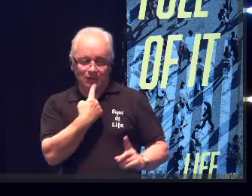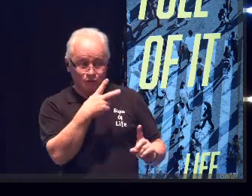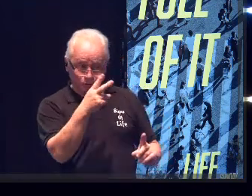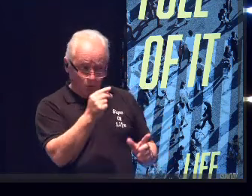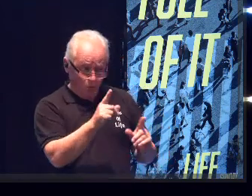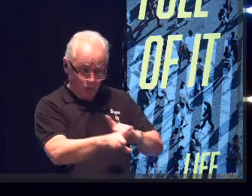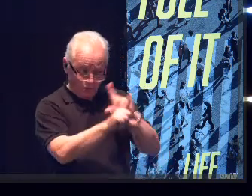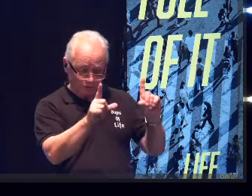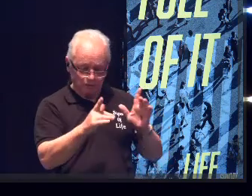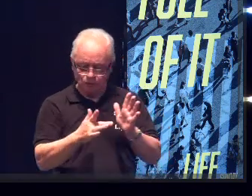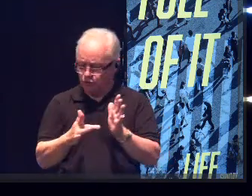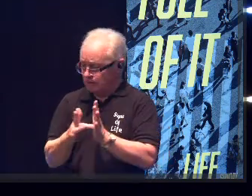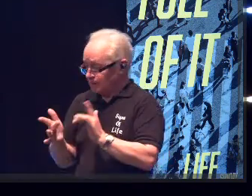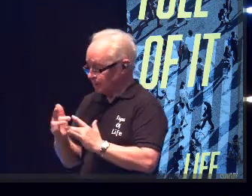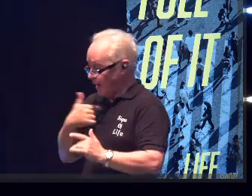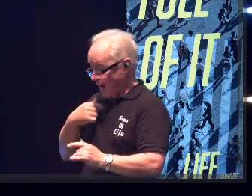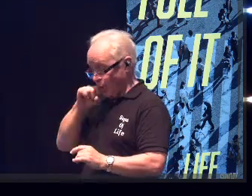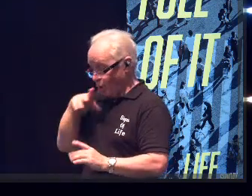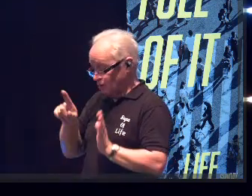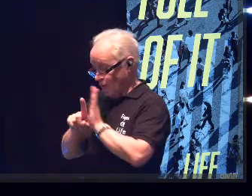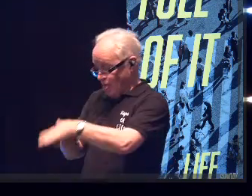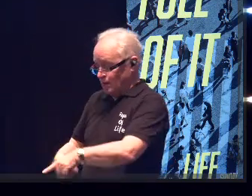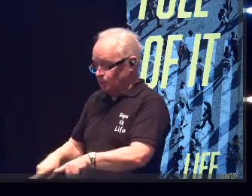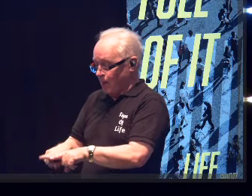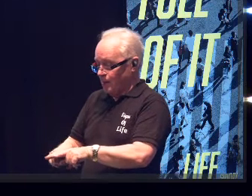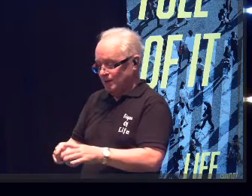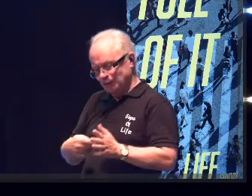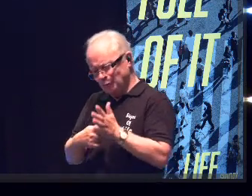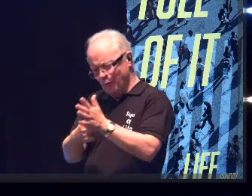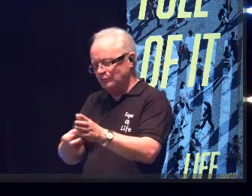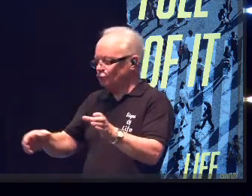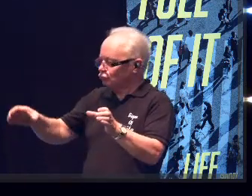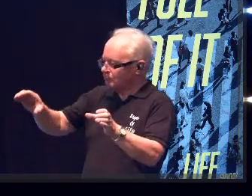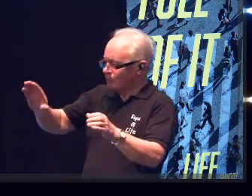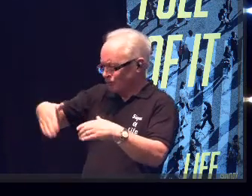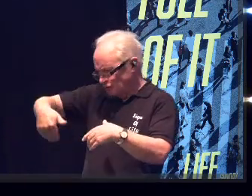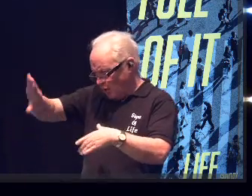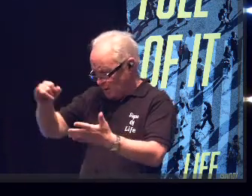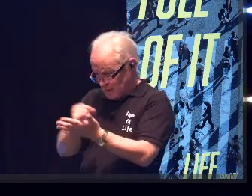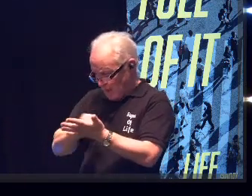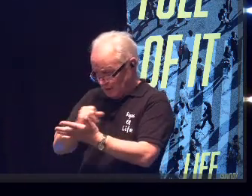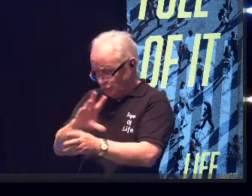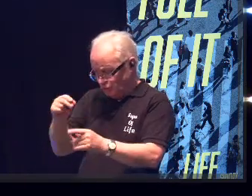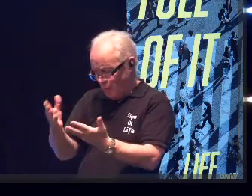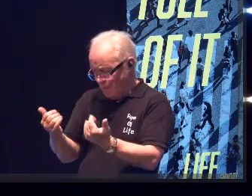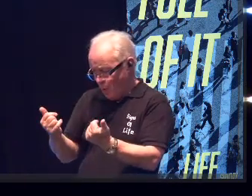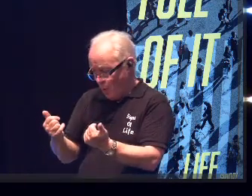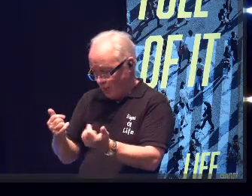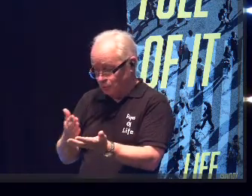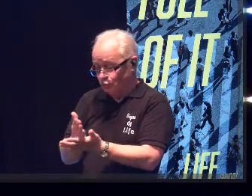Jesus says, 'Neither do I. Grace, go and sin no more.'" Truth.